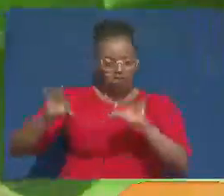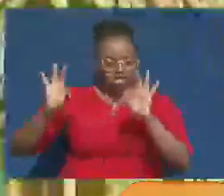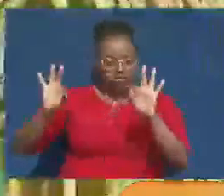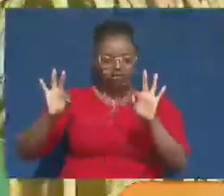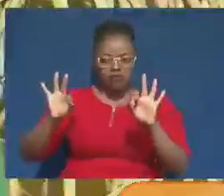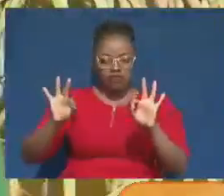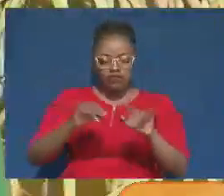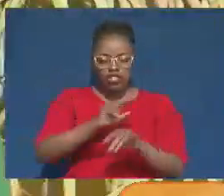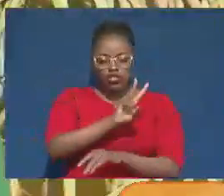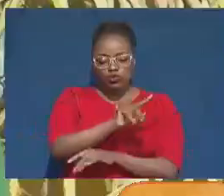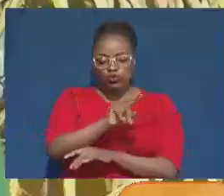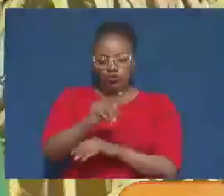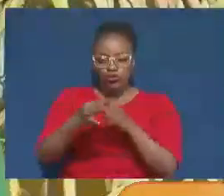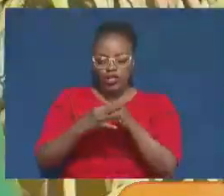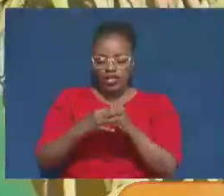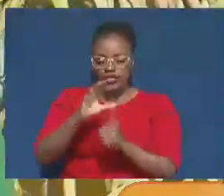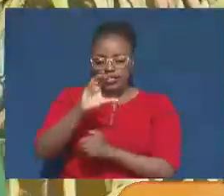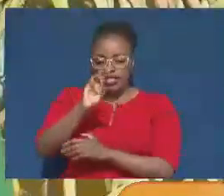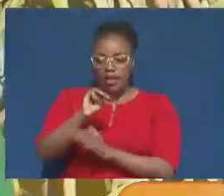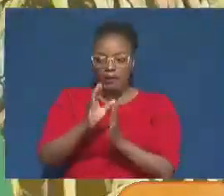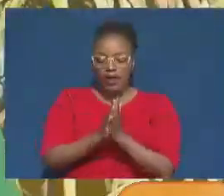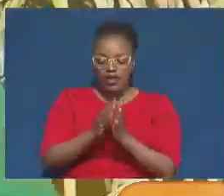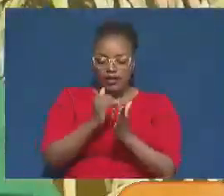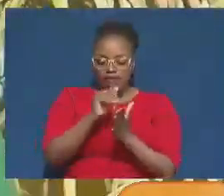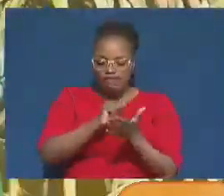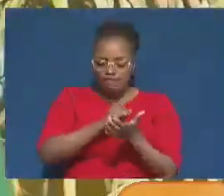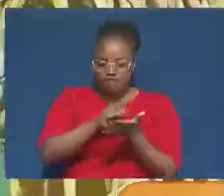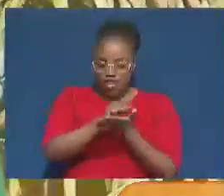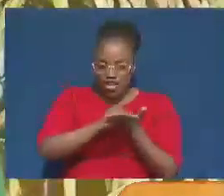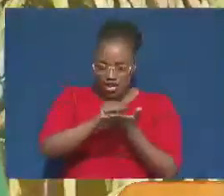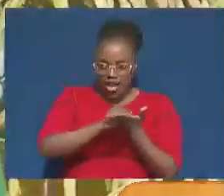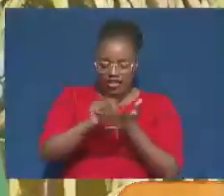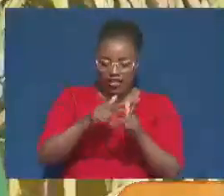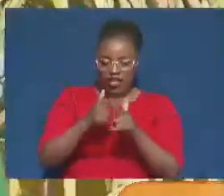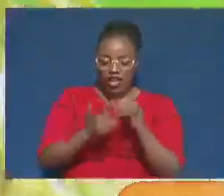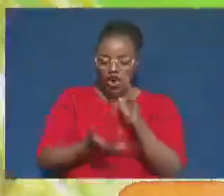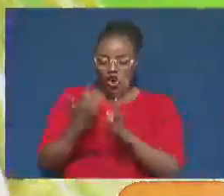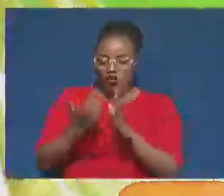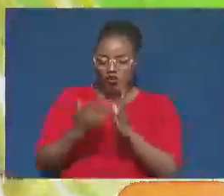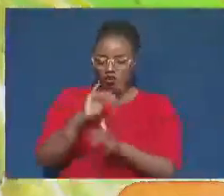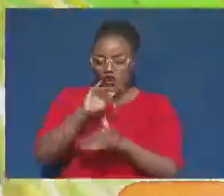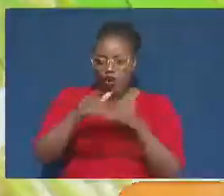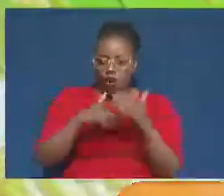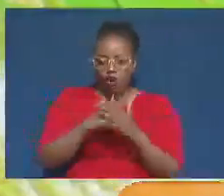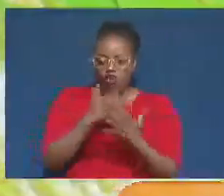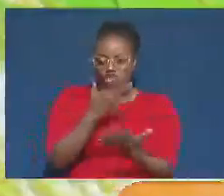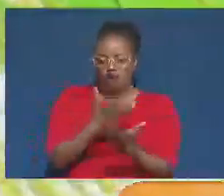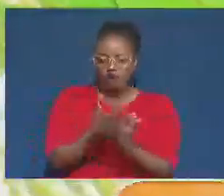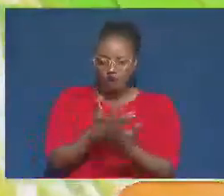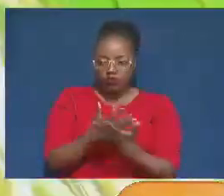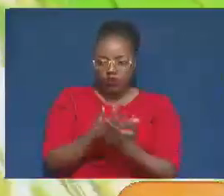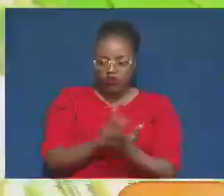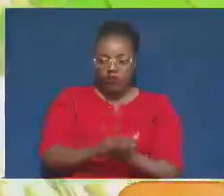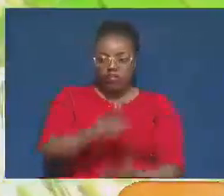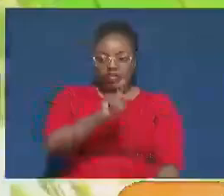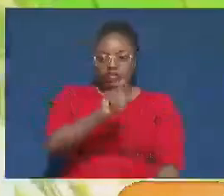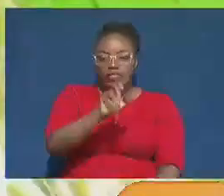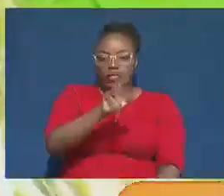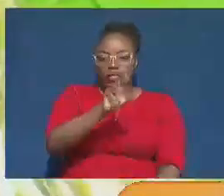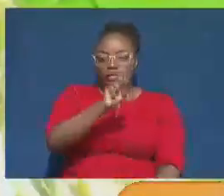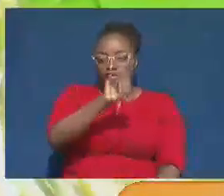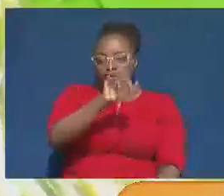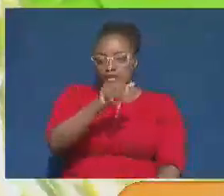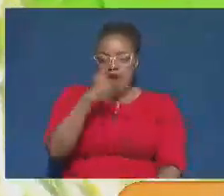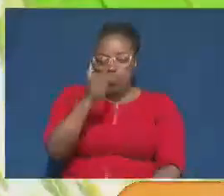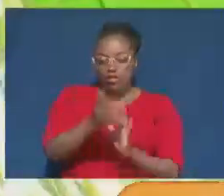at between 2 to 8 centimeters and also grind so that it can remove all the juices. And Teresia Wanja, a silage